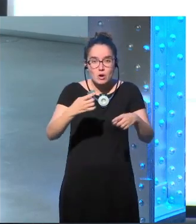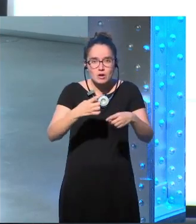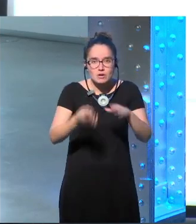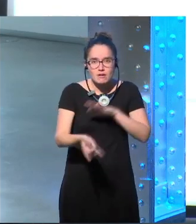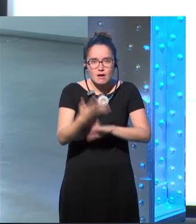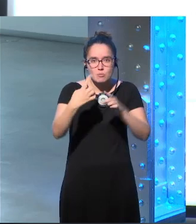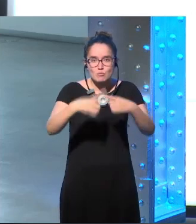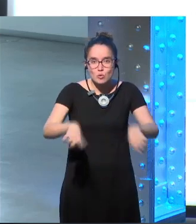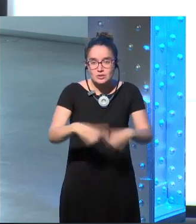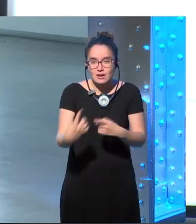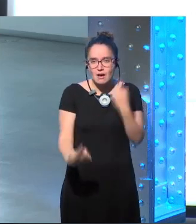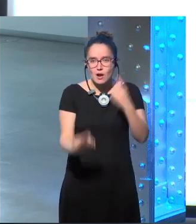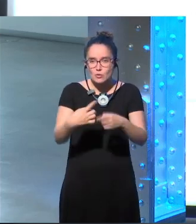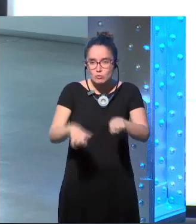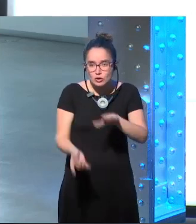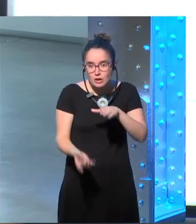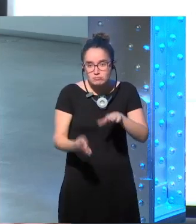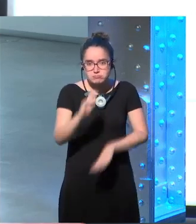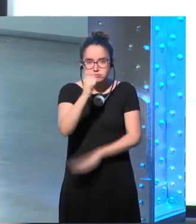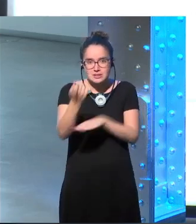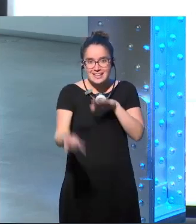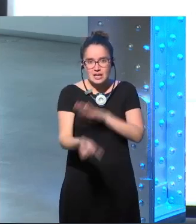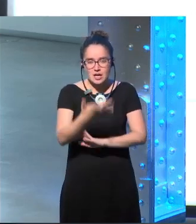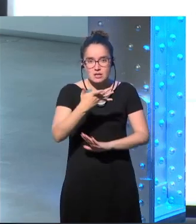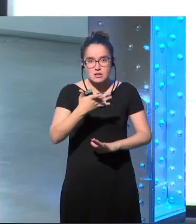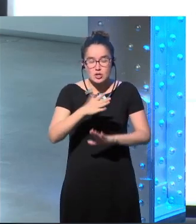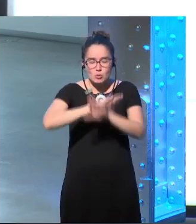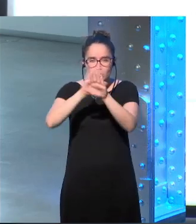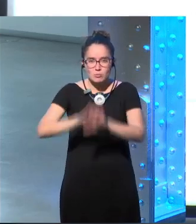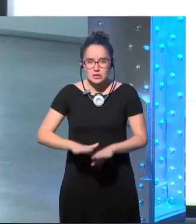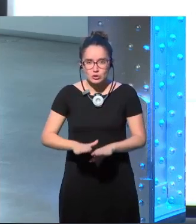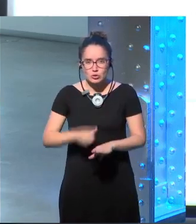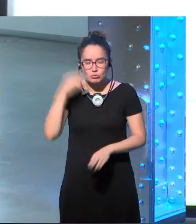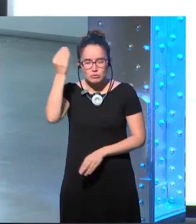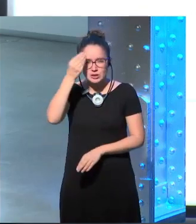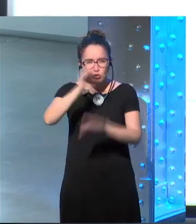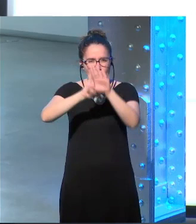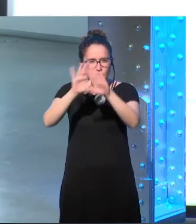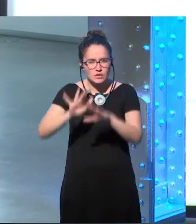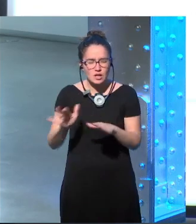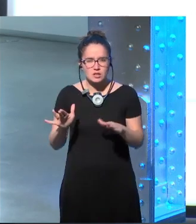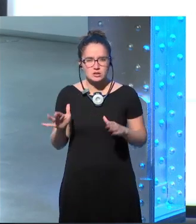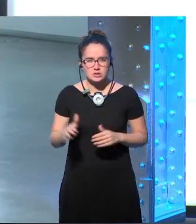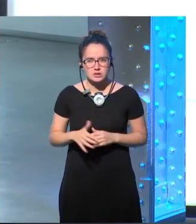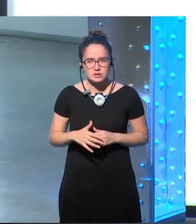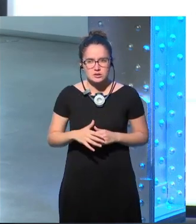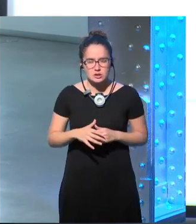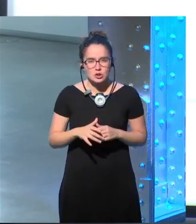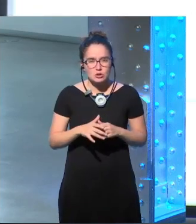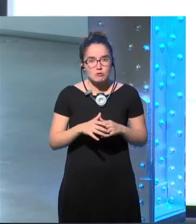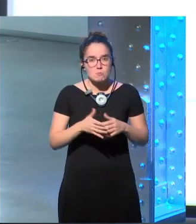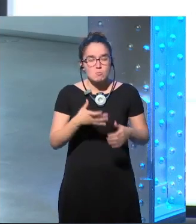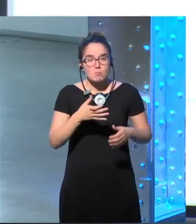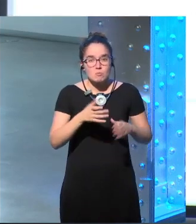I think that in the end of the day, algorithms can come up with new things, but that something is